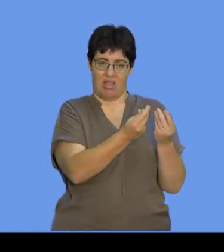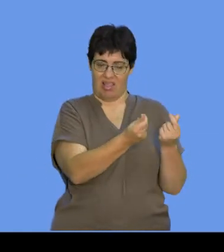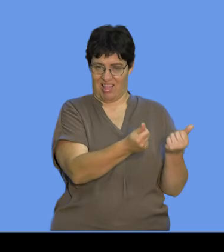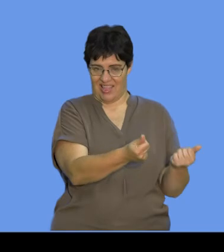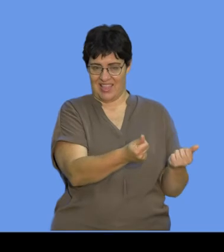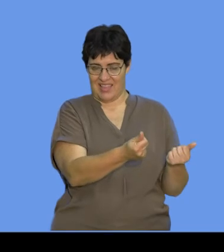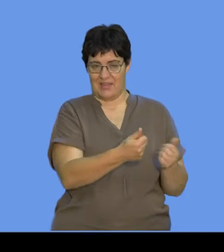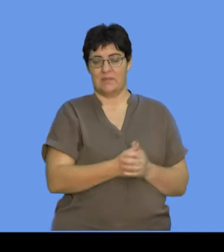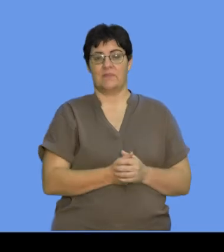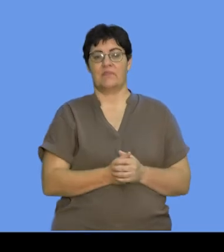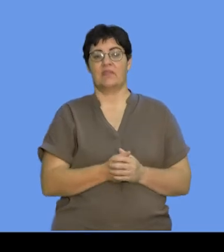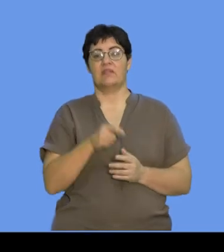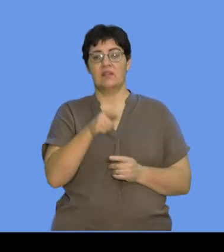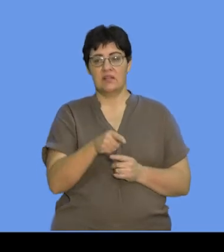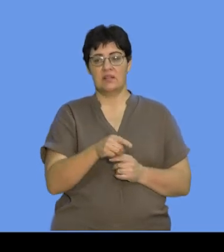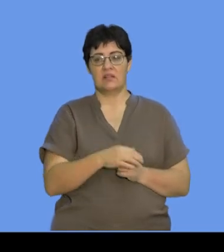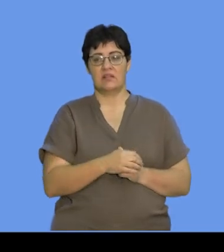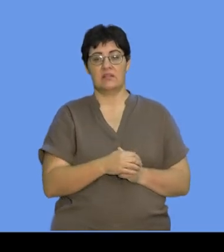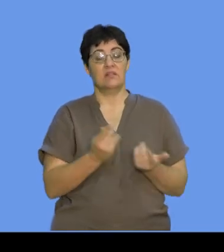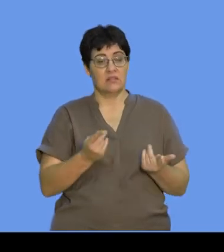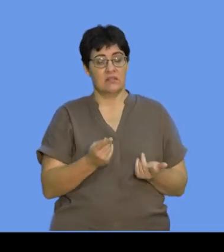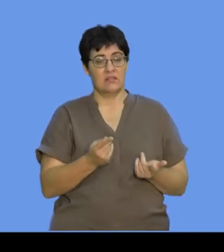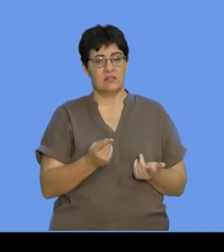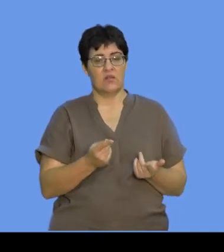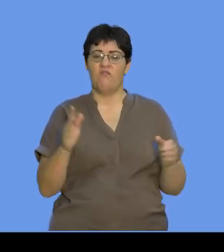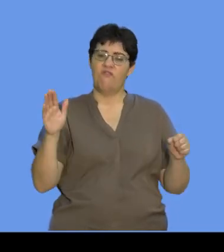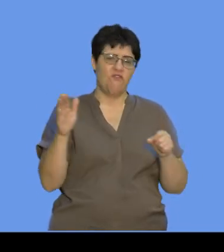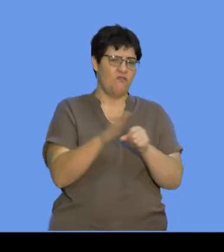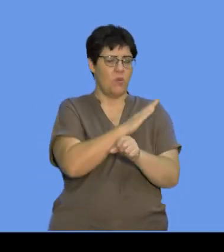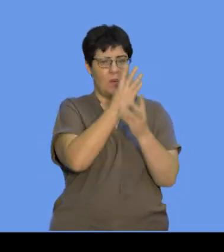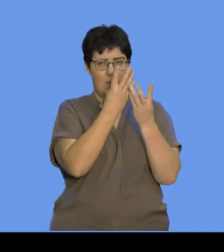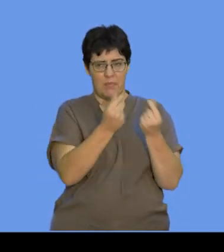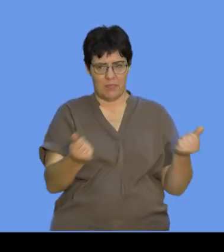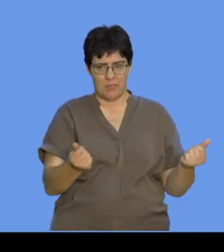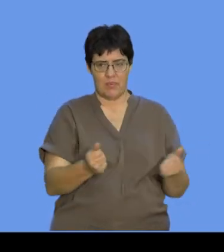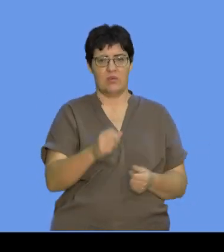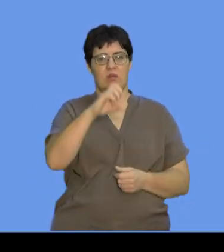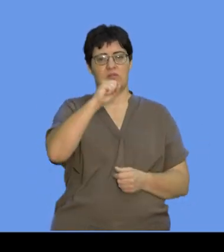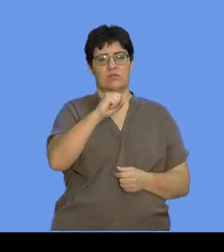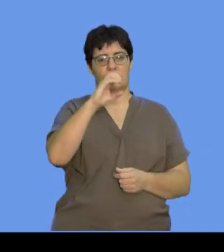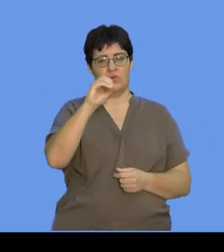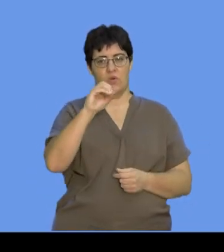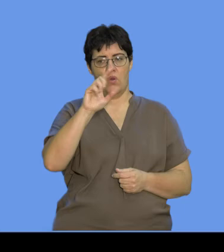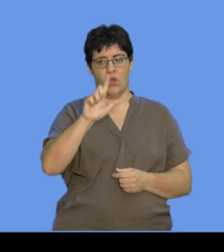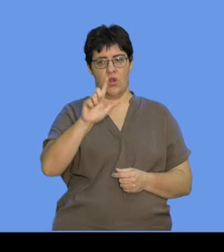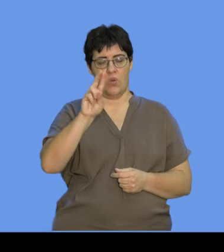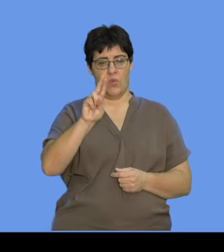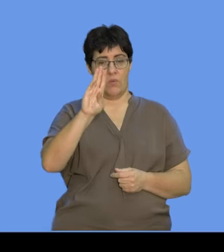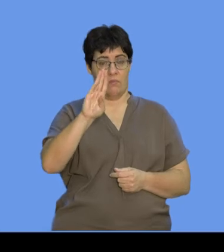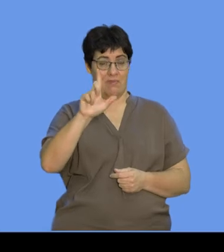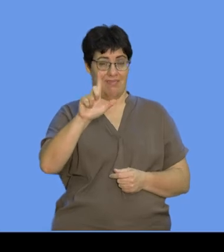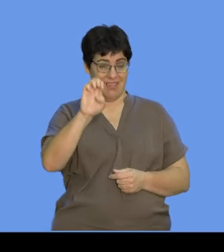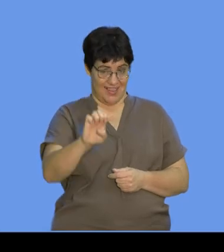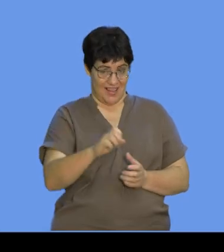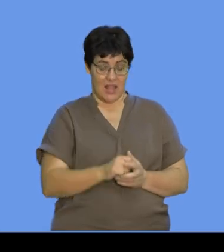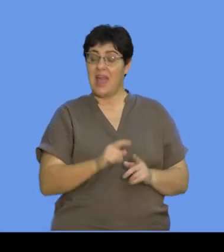a solution. Now, if a substance does completely dissolve, then it's soluble, while